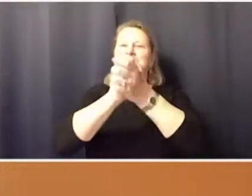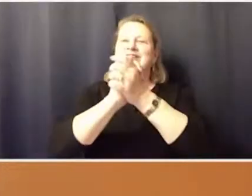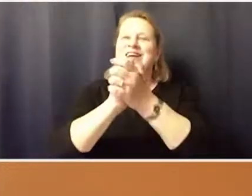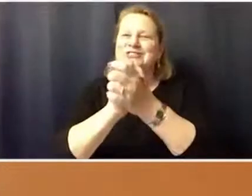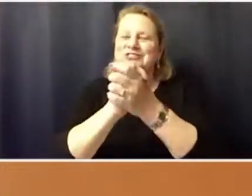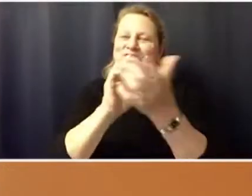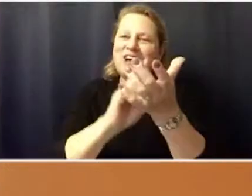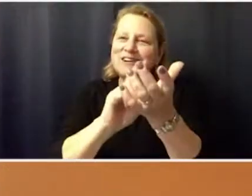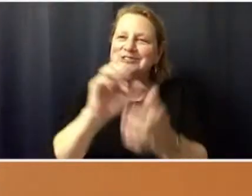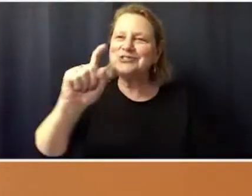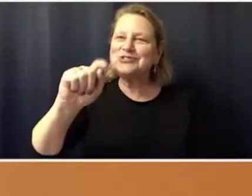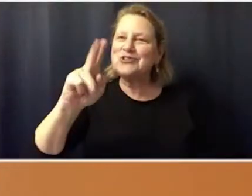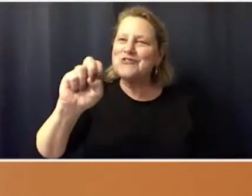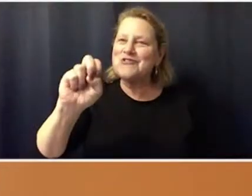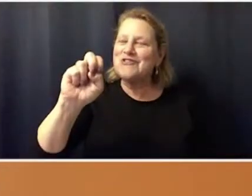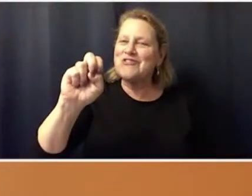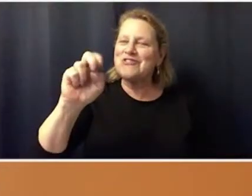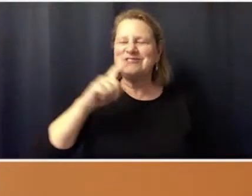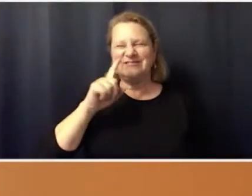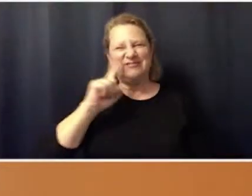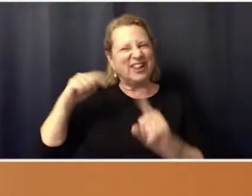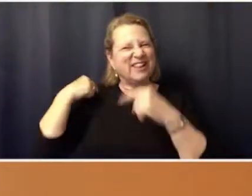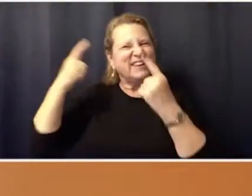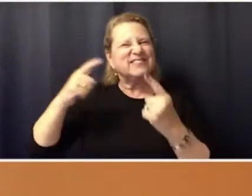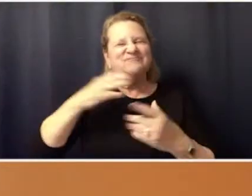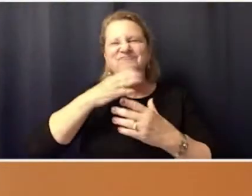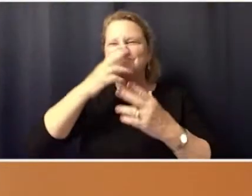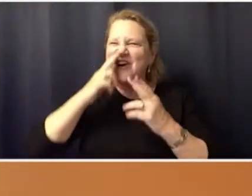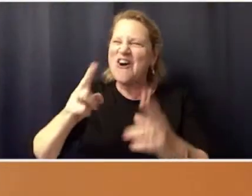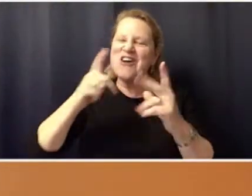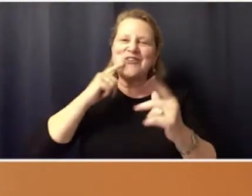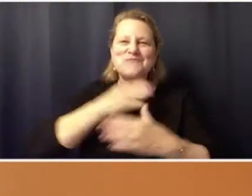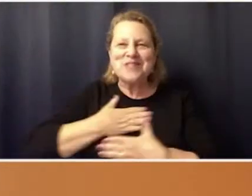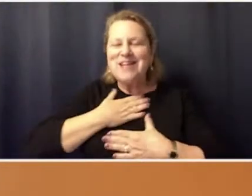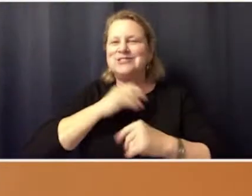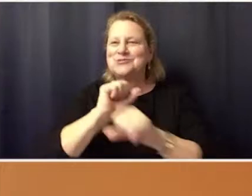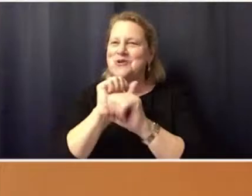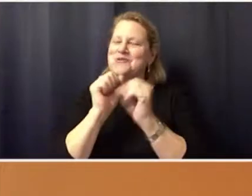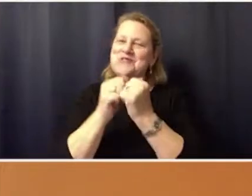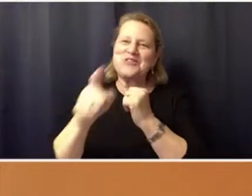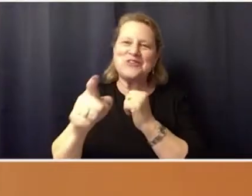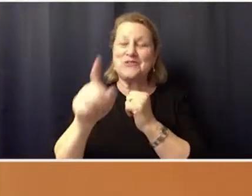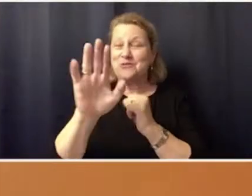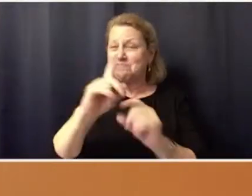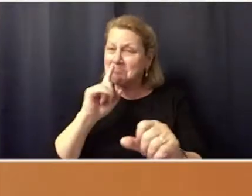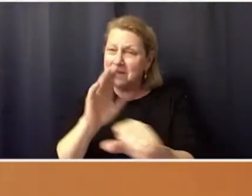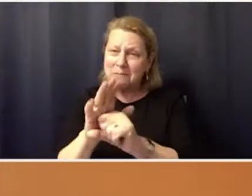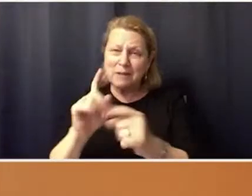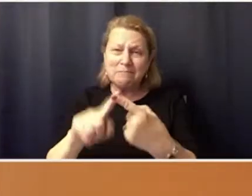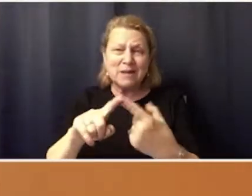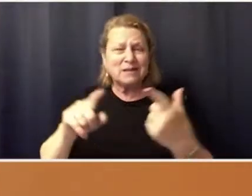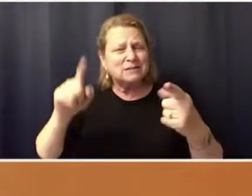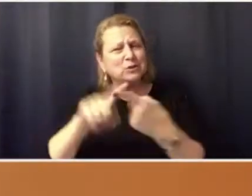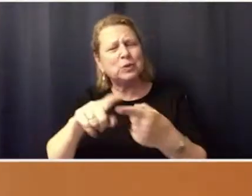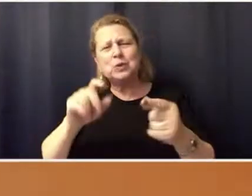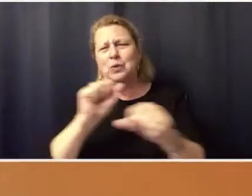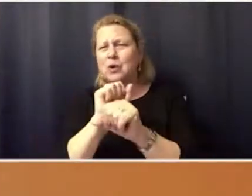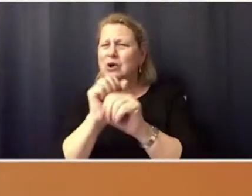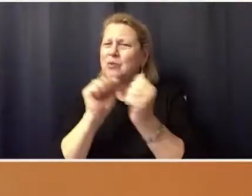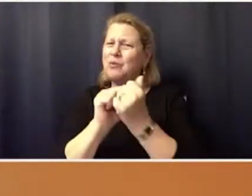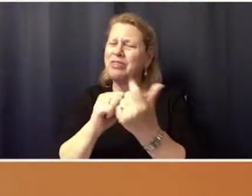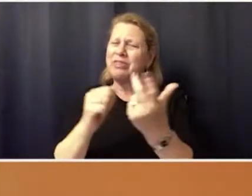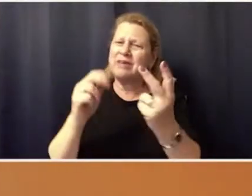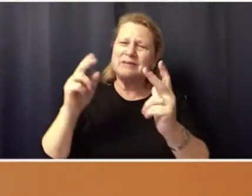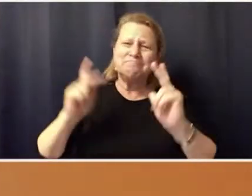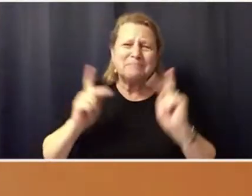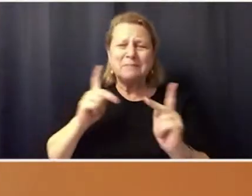Congratulations, Dr. Stone. It has been an absolute honor and pleasure working with you. Your commitment and dedication to working with victims